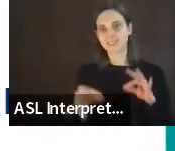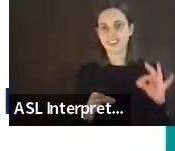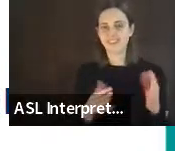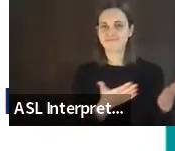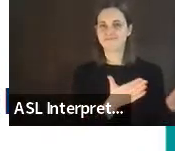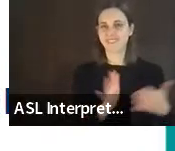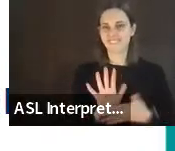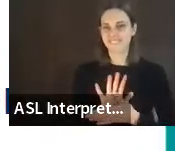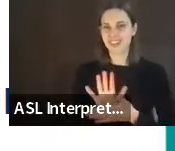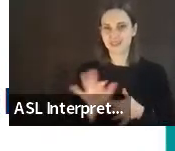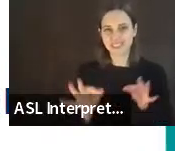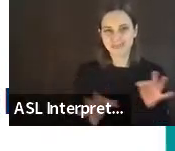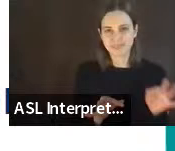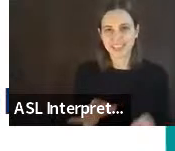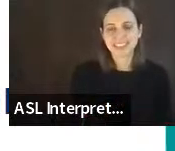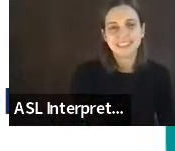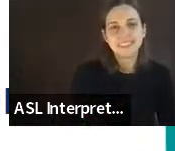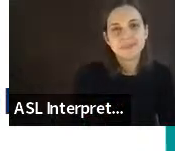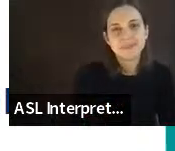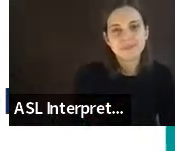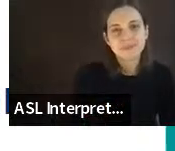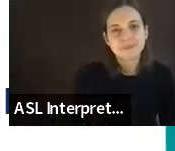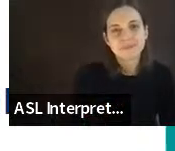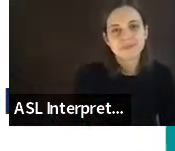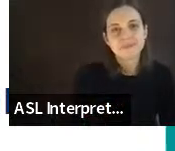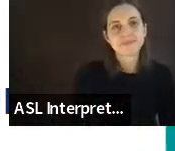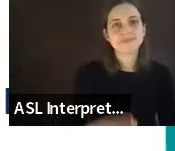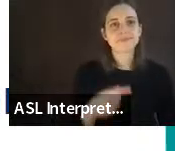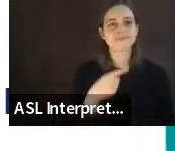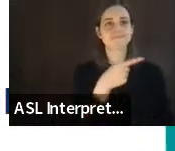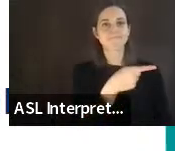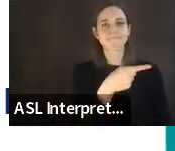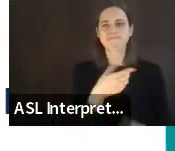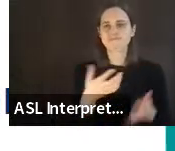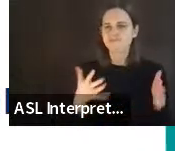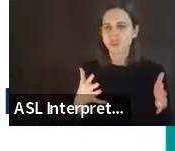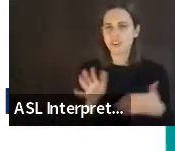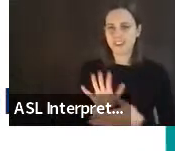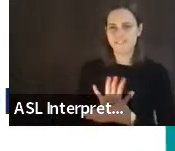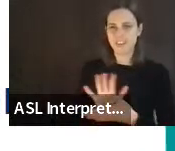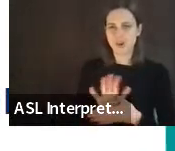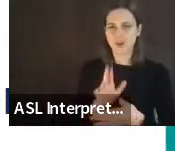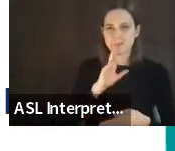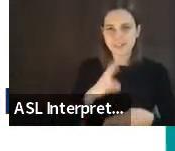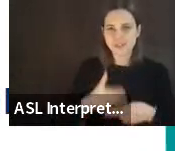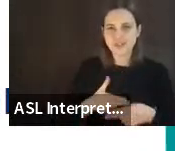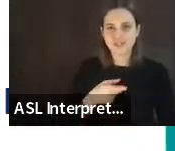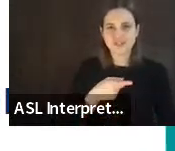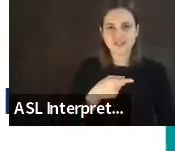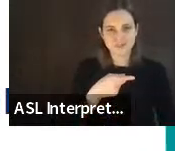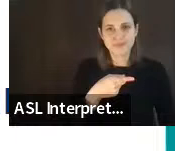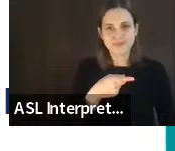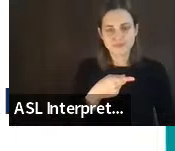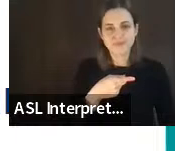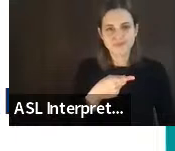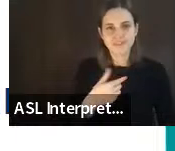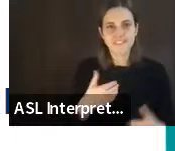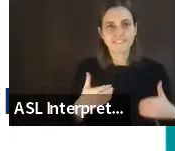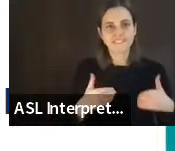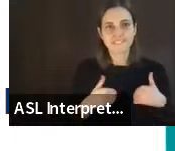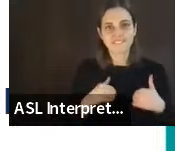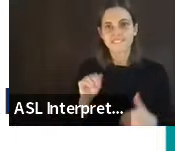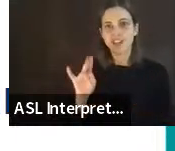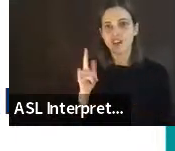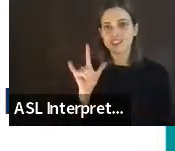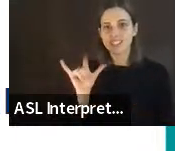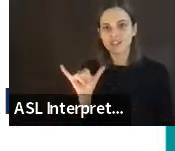showing where they exist today. So we already have kind of, as the video mentioned, There are auxiliary lanes in our program